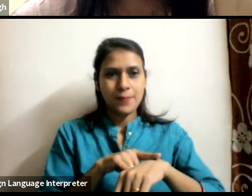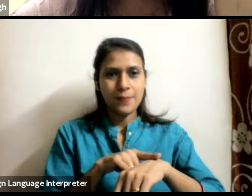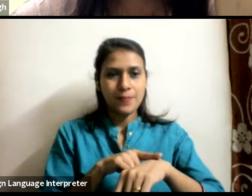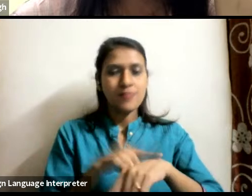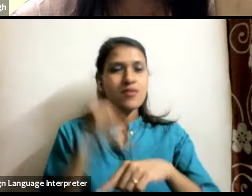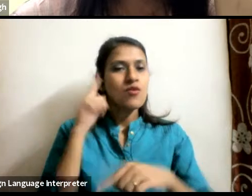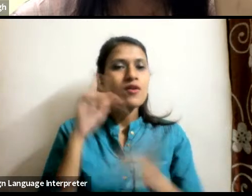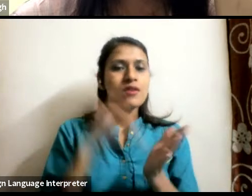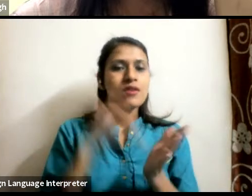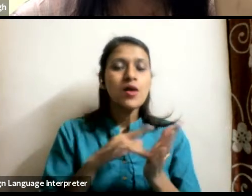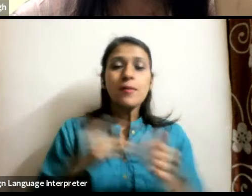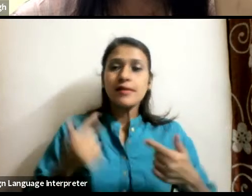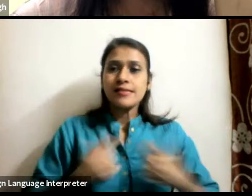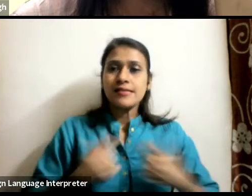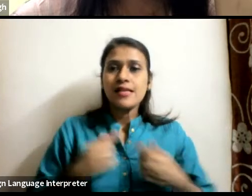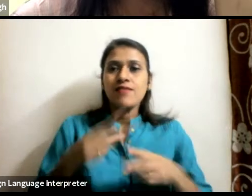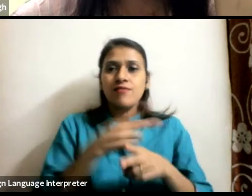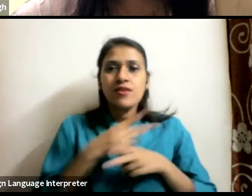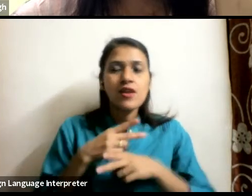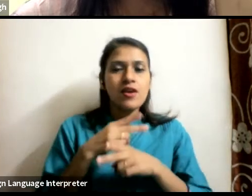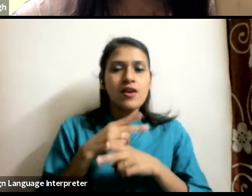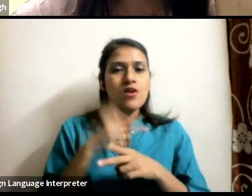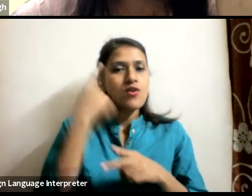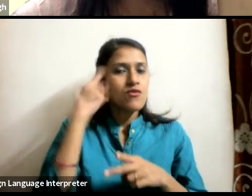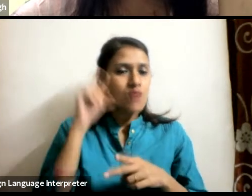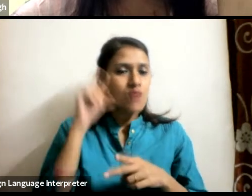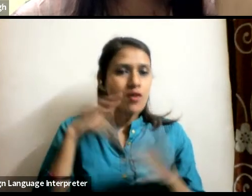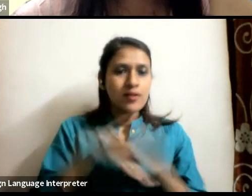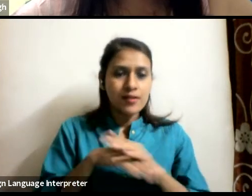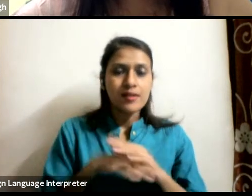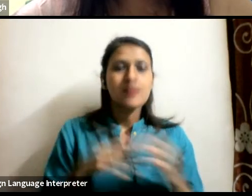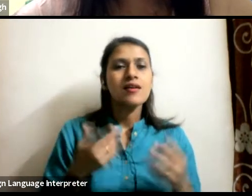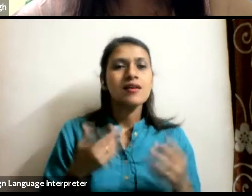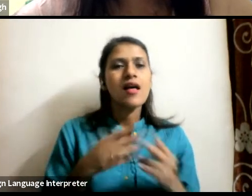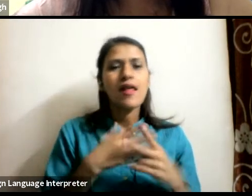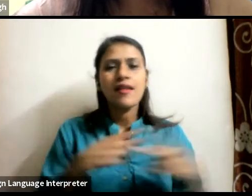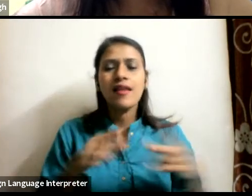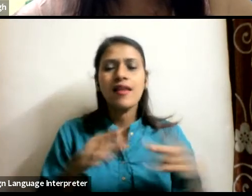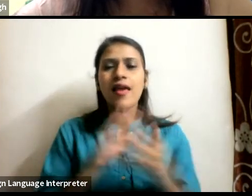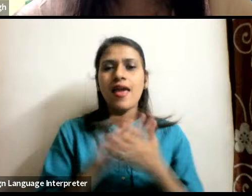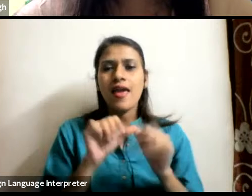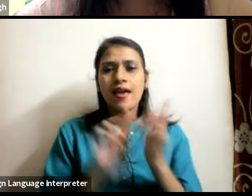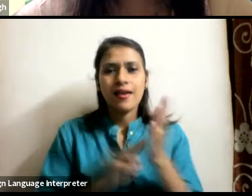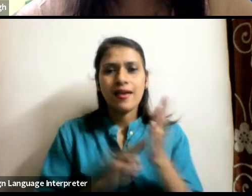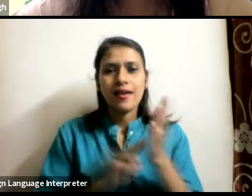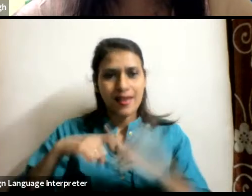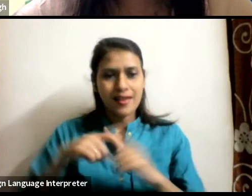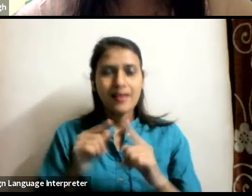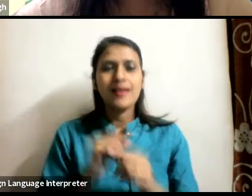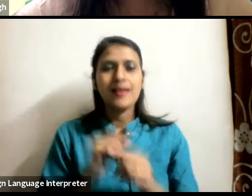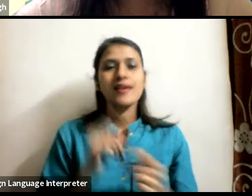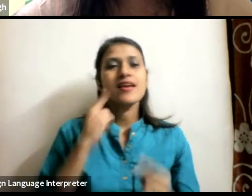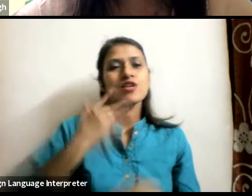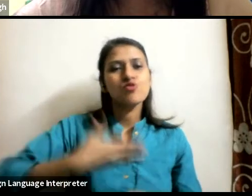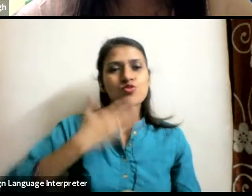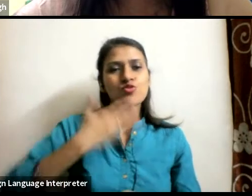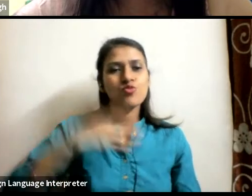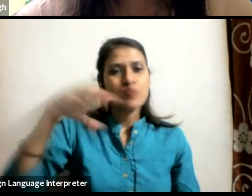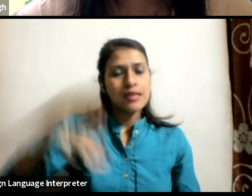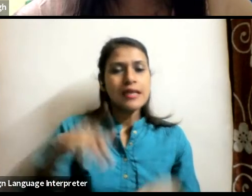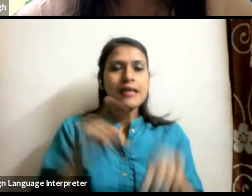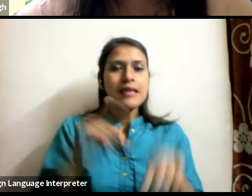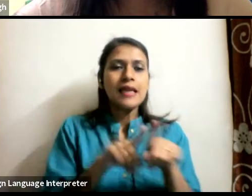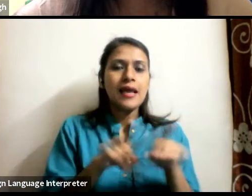on self-care for volunteers, which will be facilitated by the Hank Nunn Institute, as well as next Wednesday, same time at